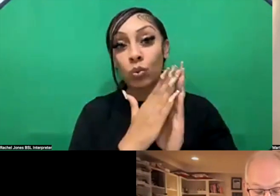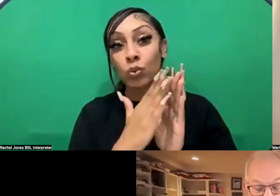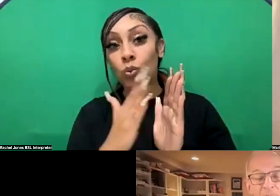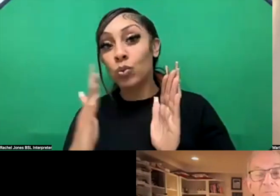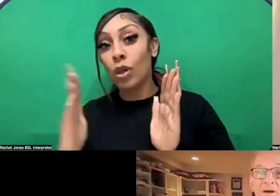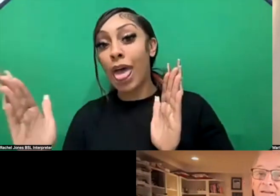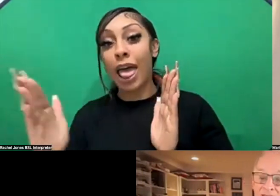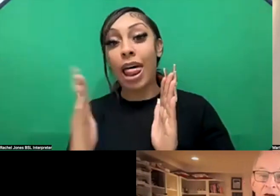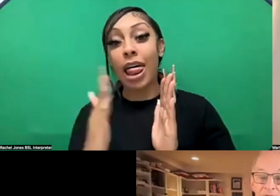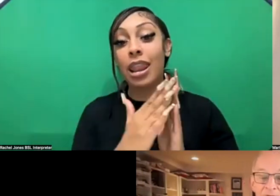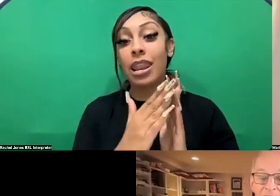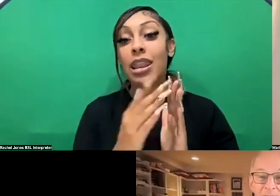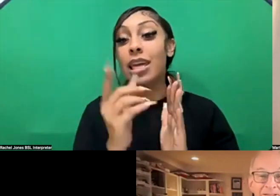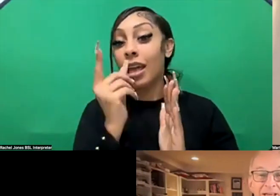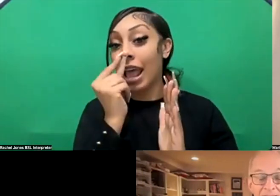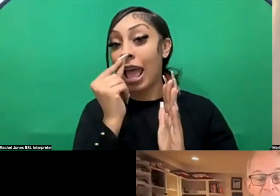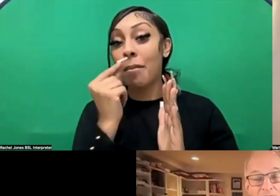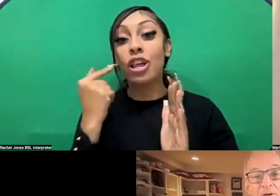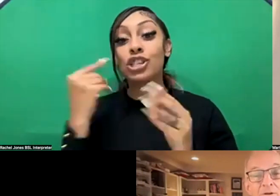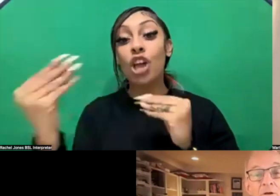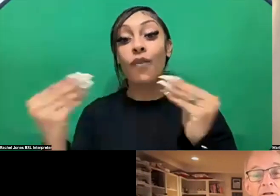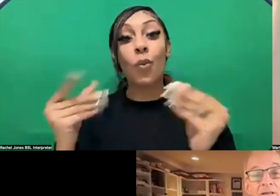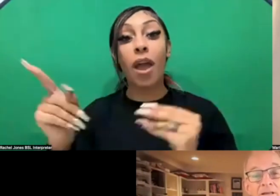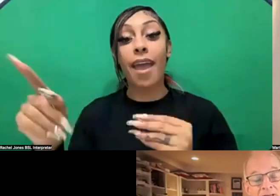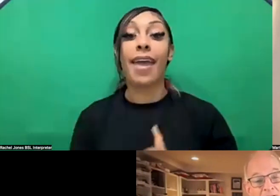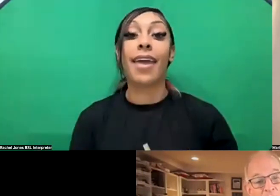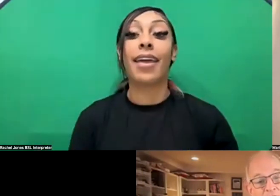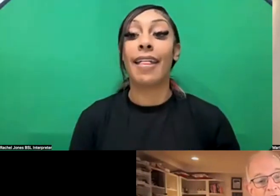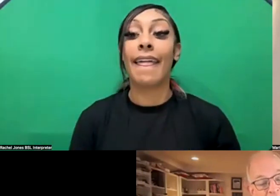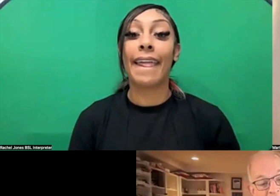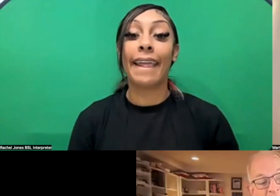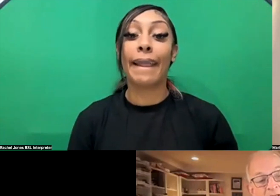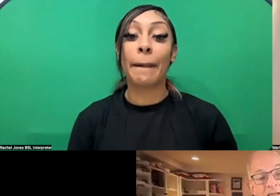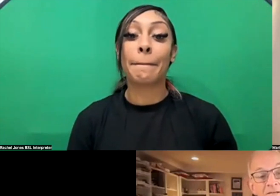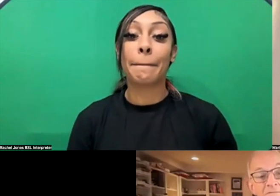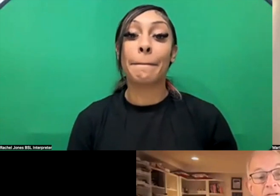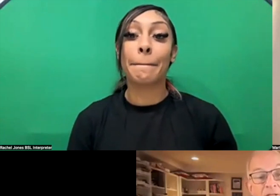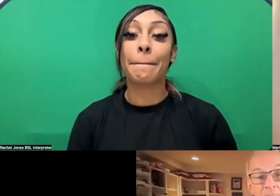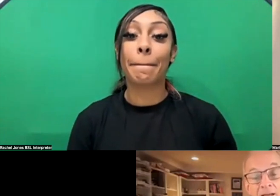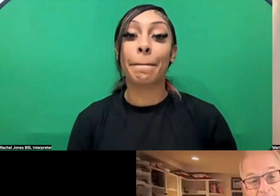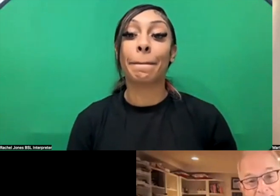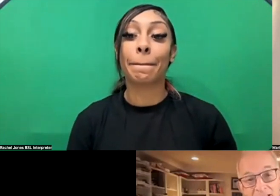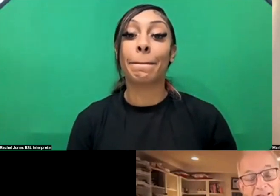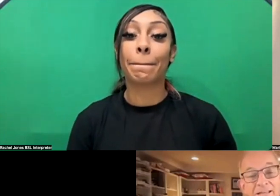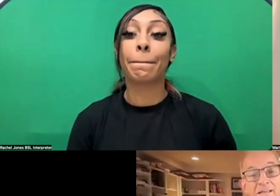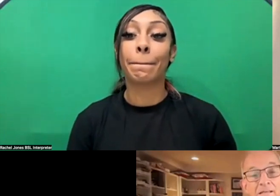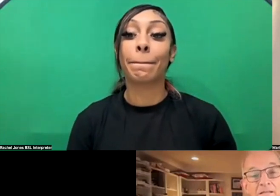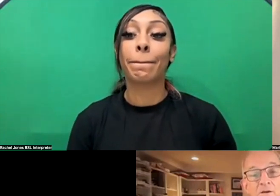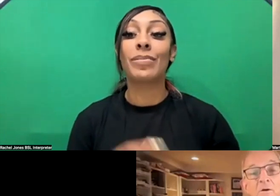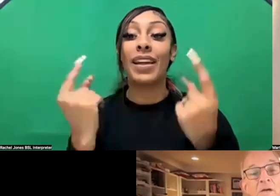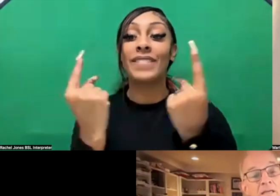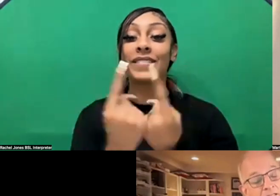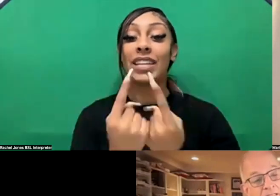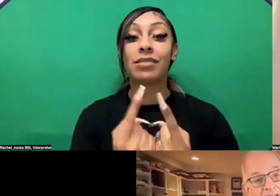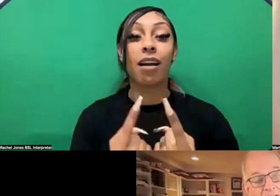which is enabled by software created by Lele, who is on our call, which uses a physical modeling technique.